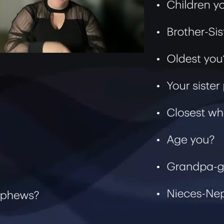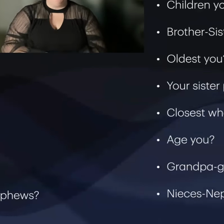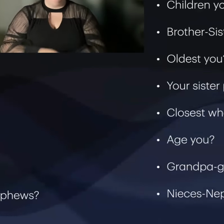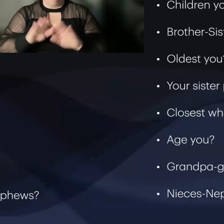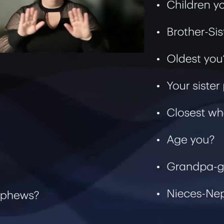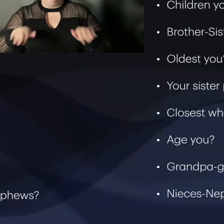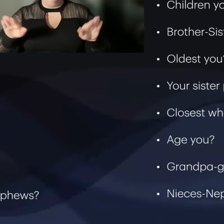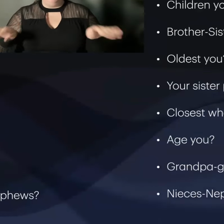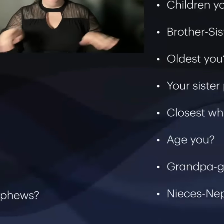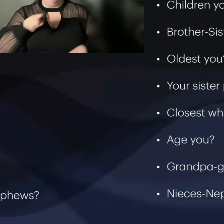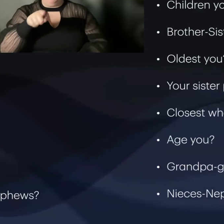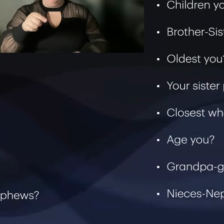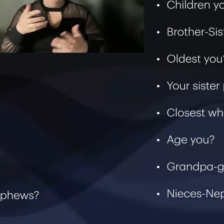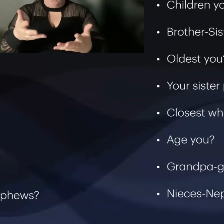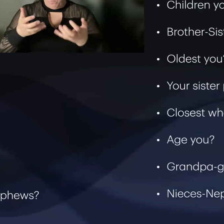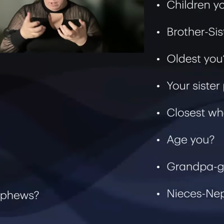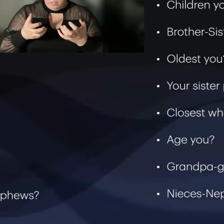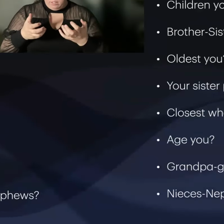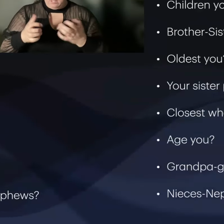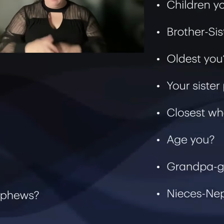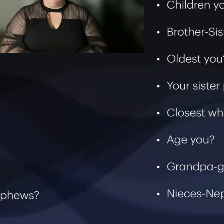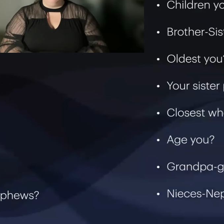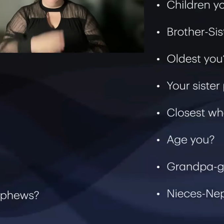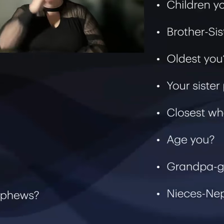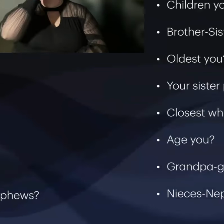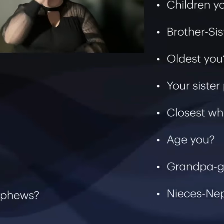you, children you want,